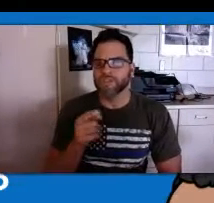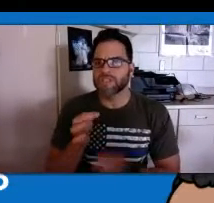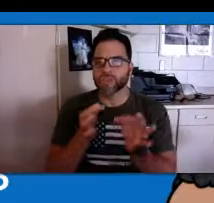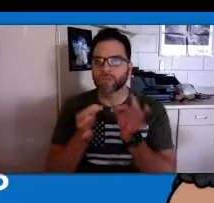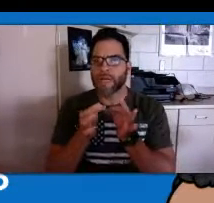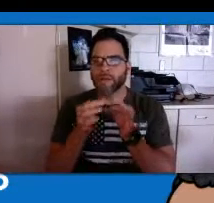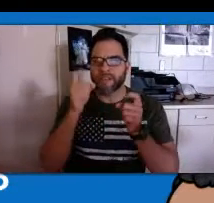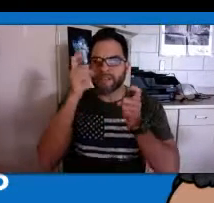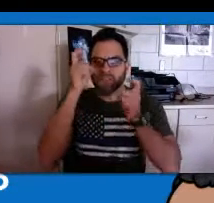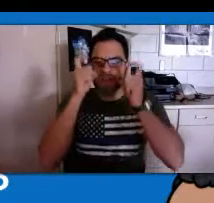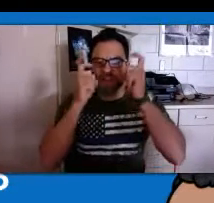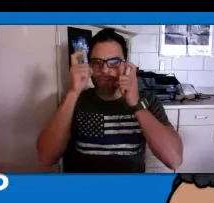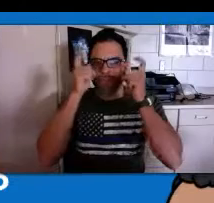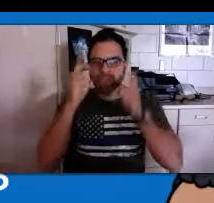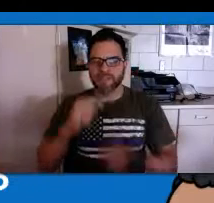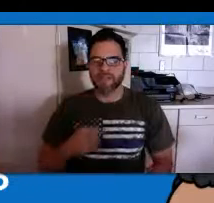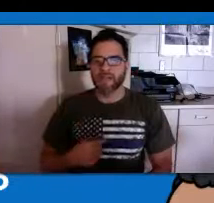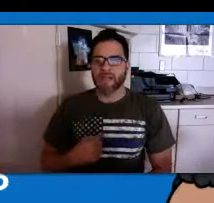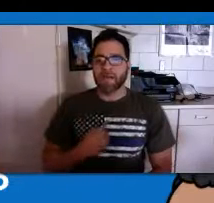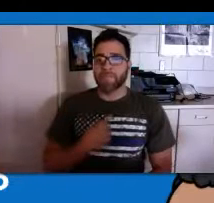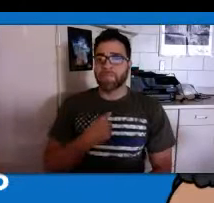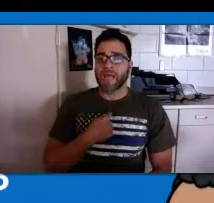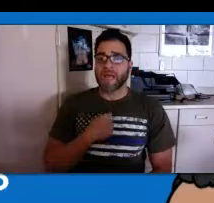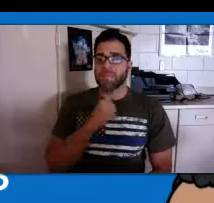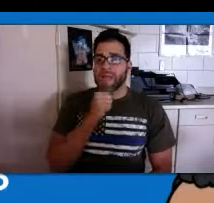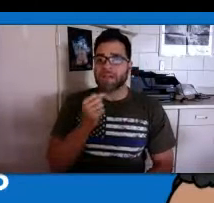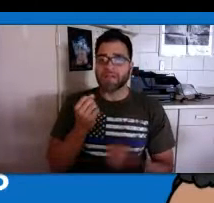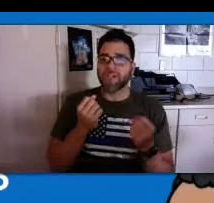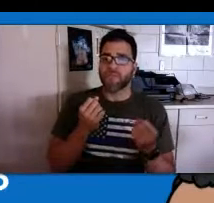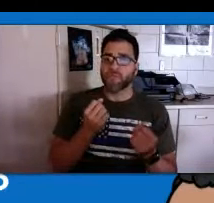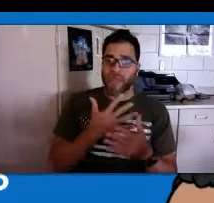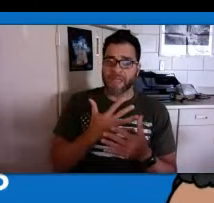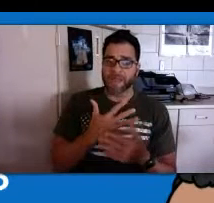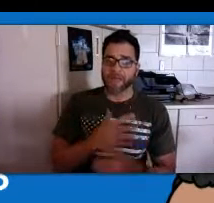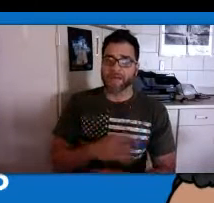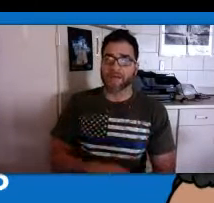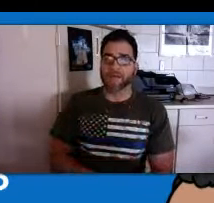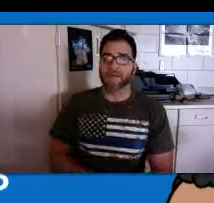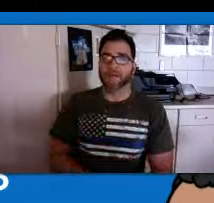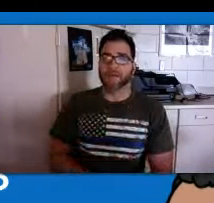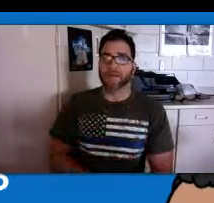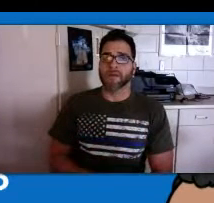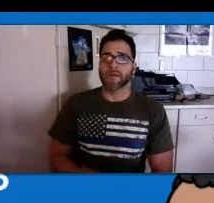Let's just describe about the facial expression. I'm not afraid.